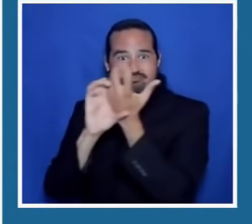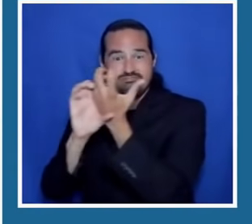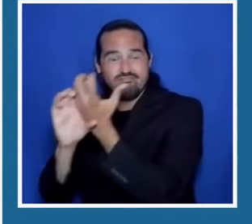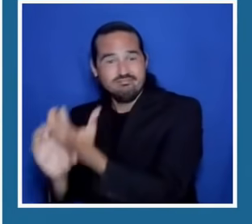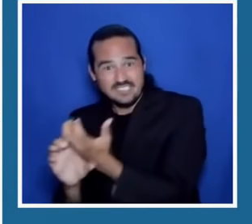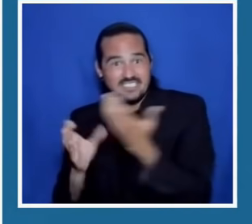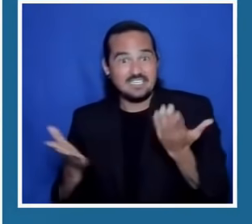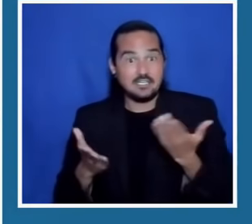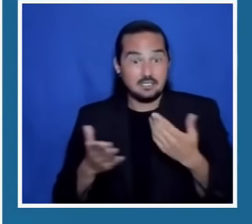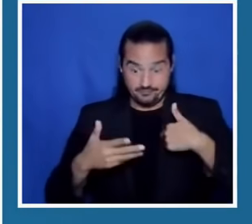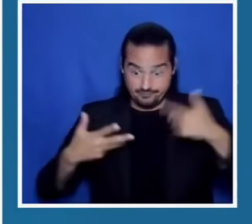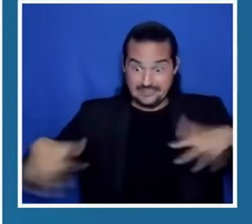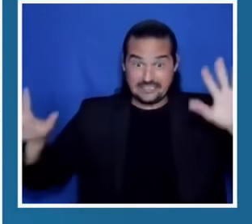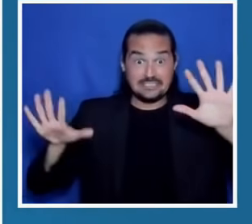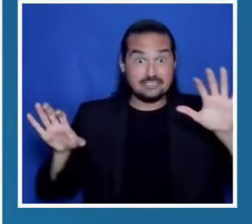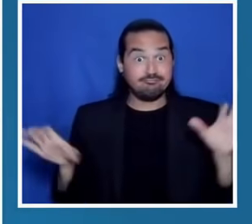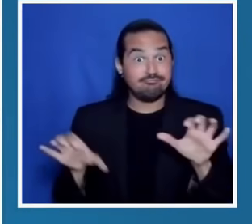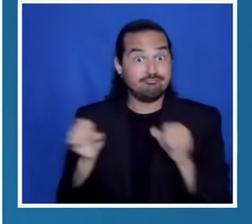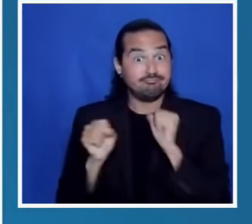got 24 more hours.